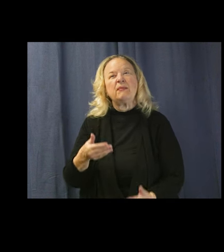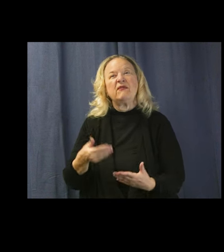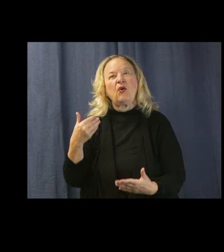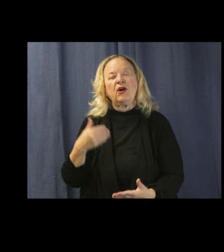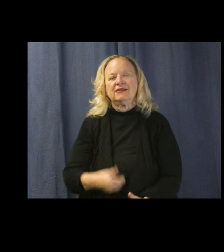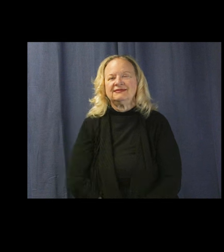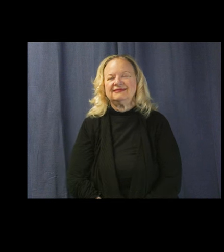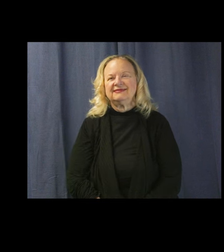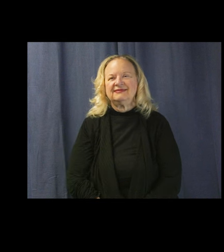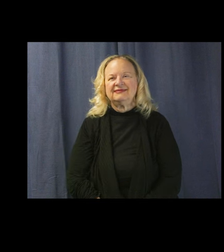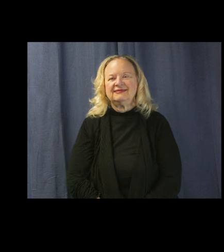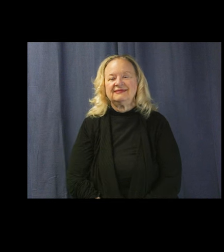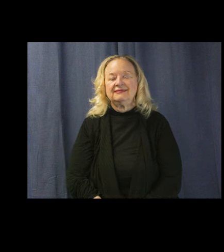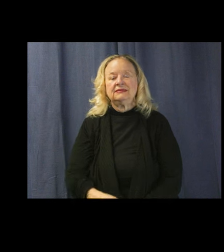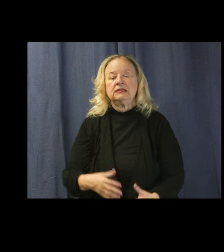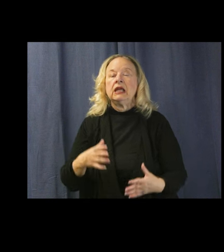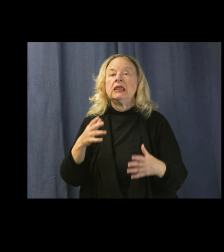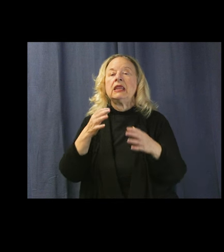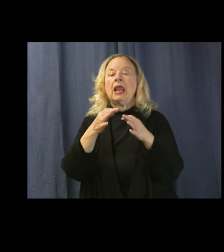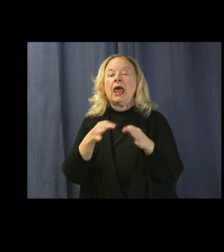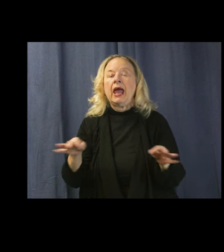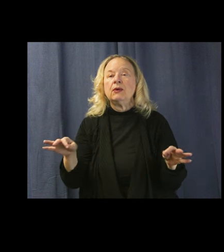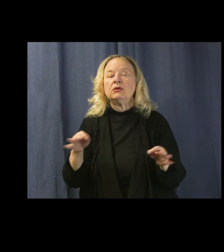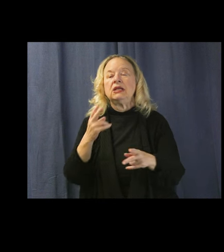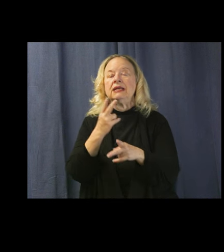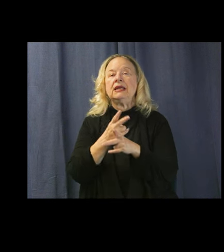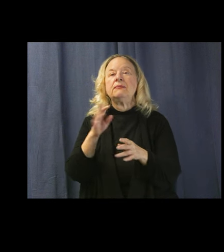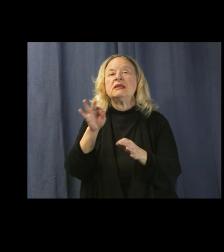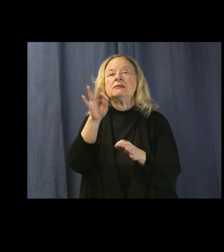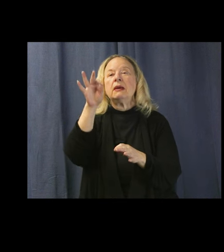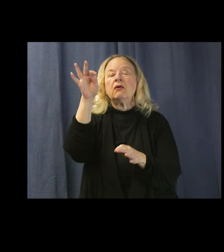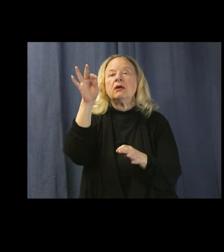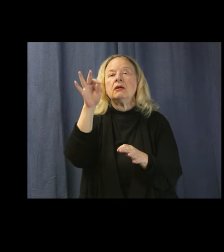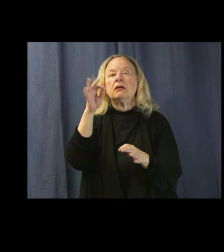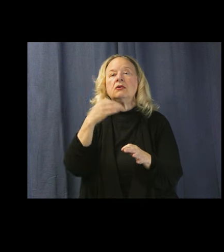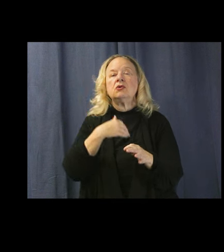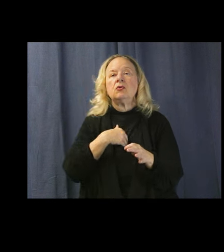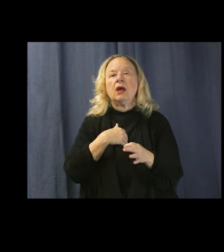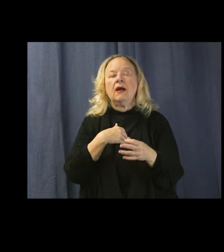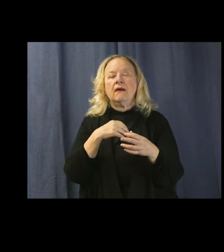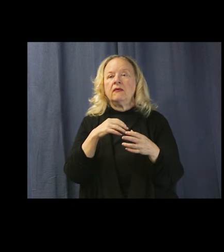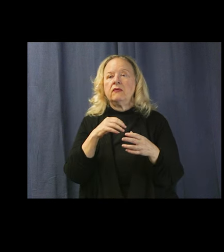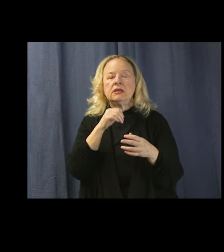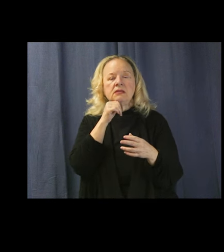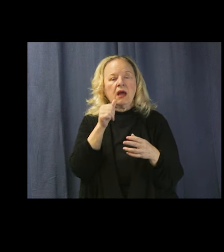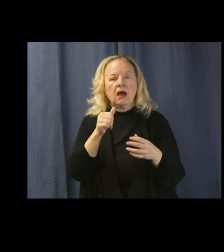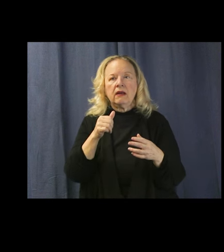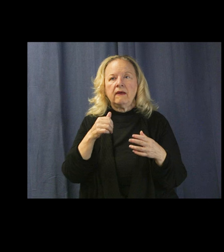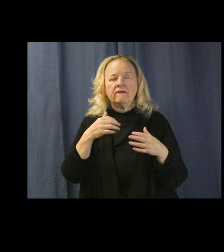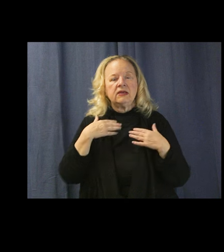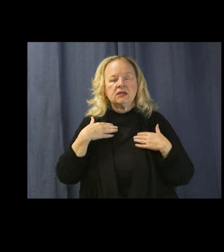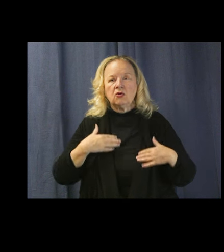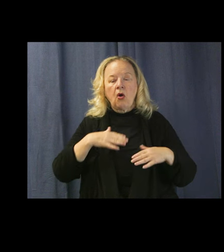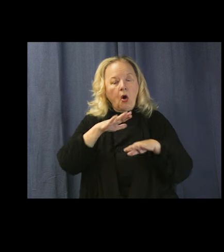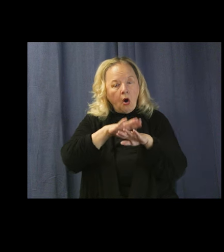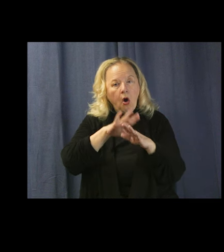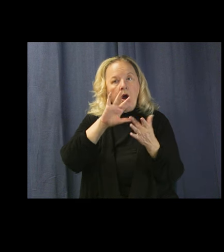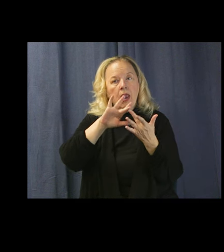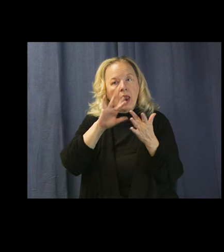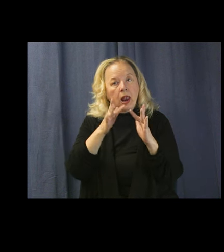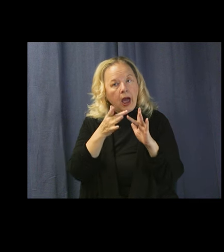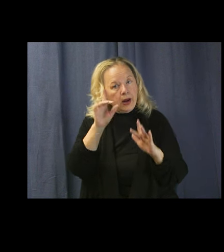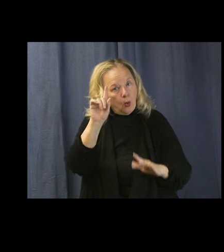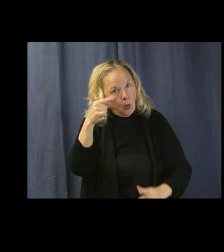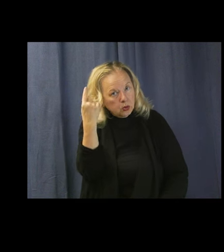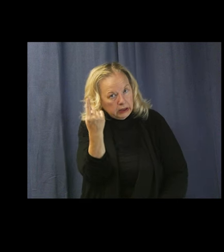to restore the language, keep the spirit, but everyone has to realize this is not a physical book. It is online only, and